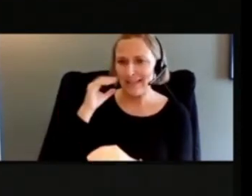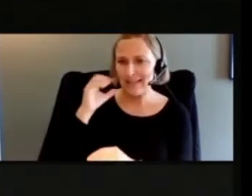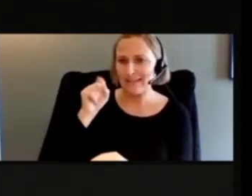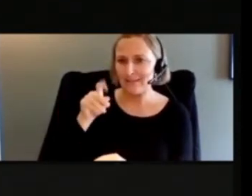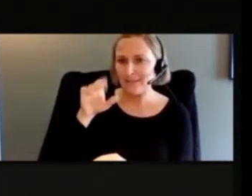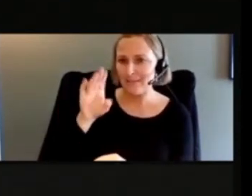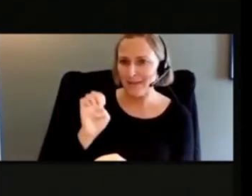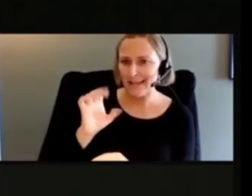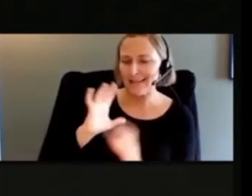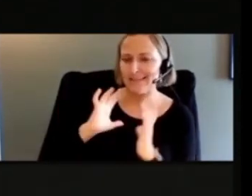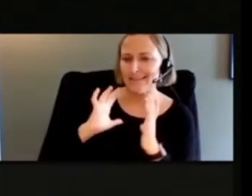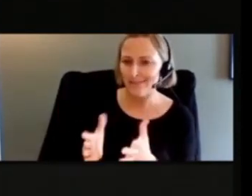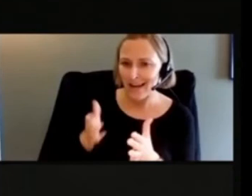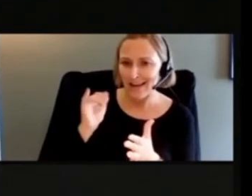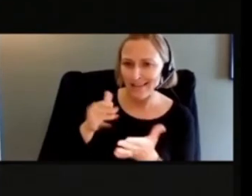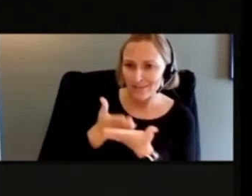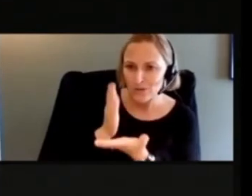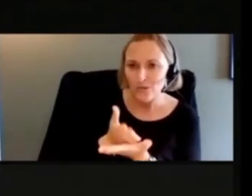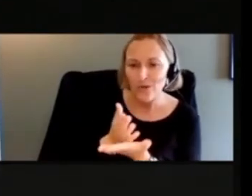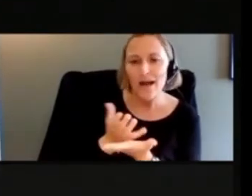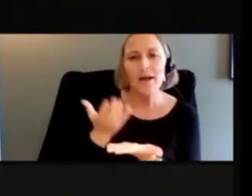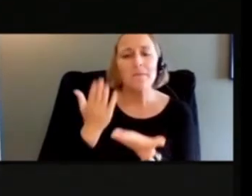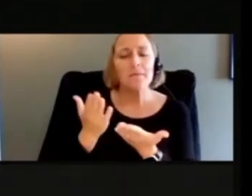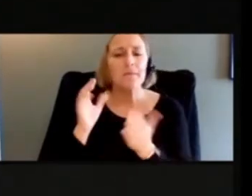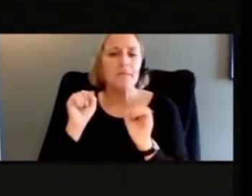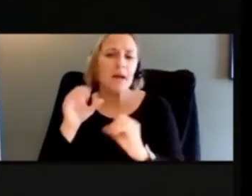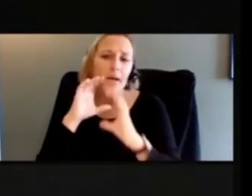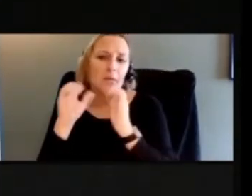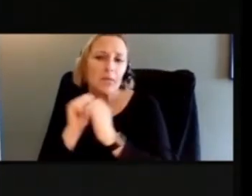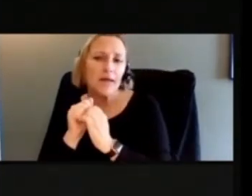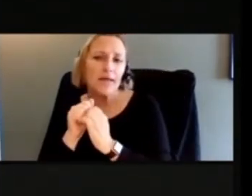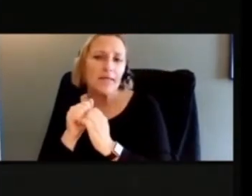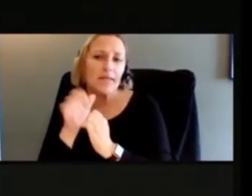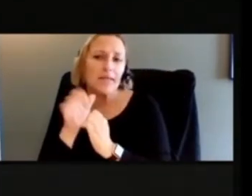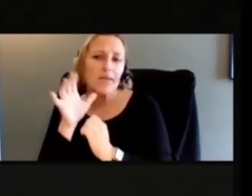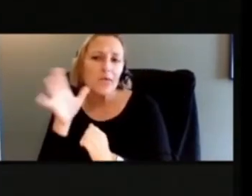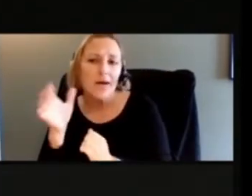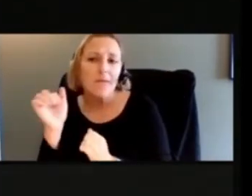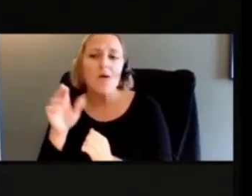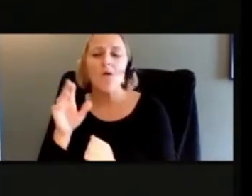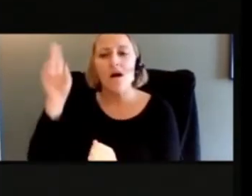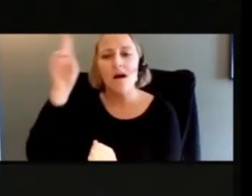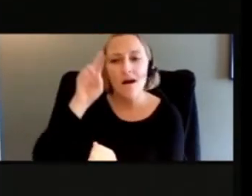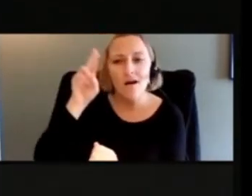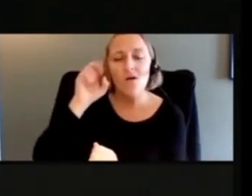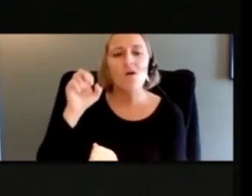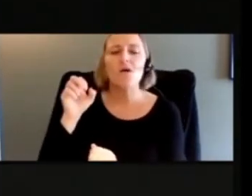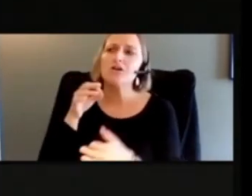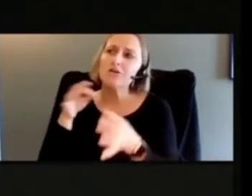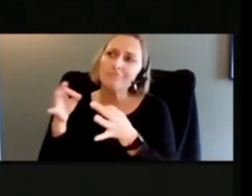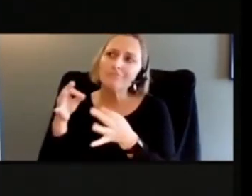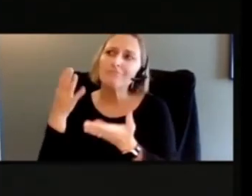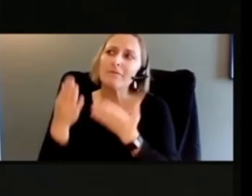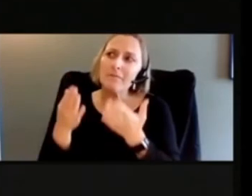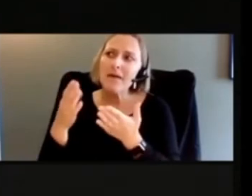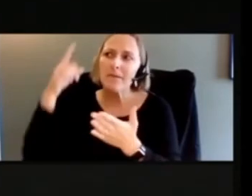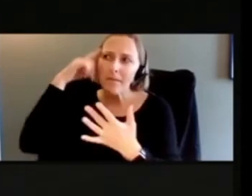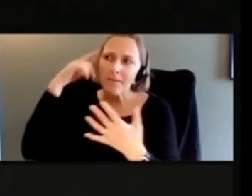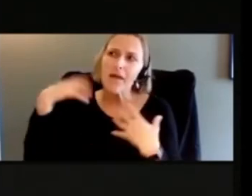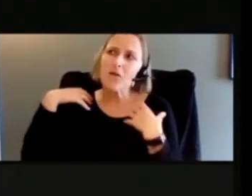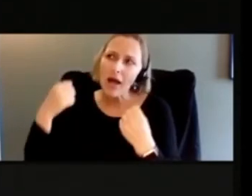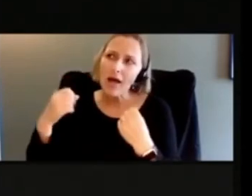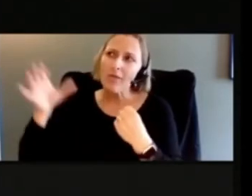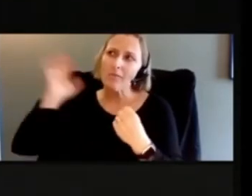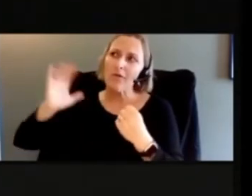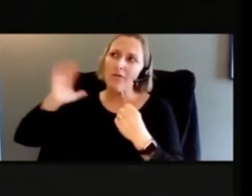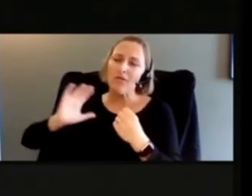with your grandma or your older uncle, a family member, to say yes, mental health may have been